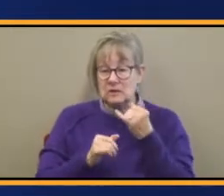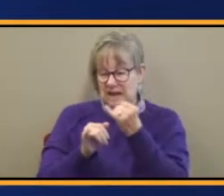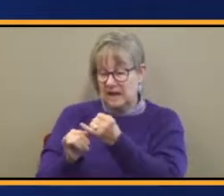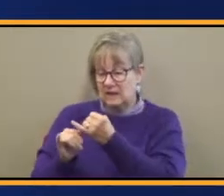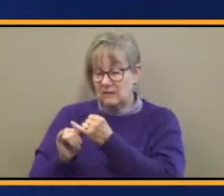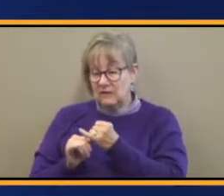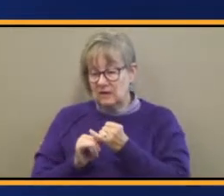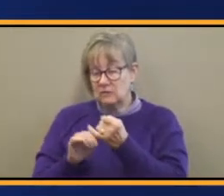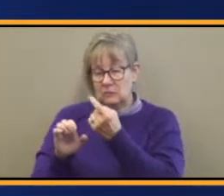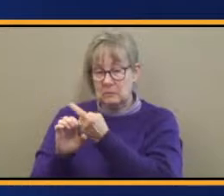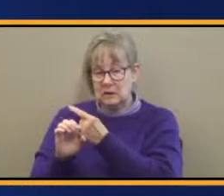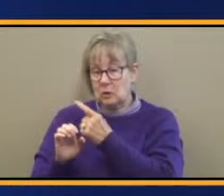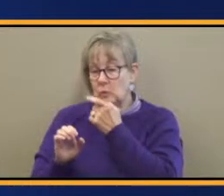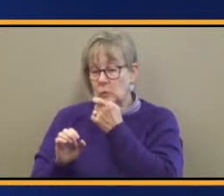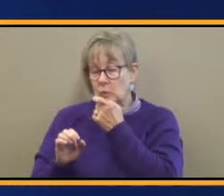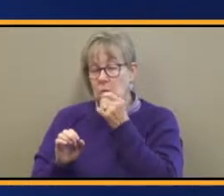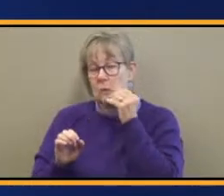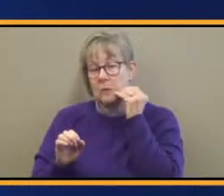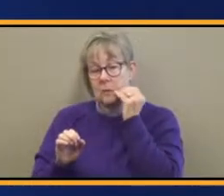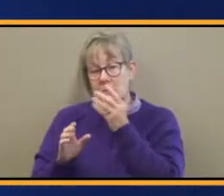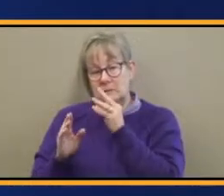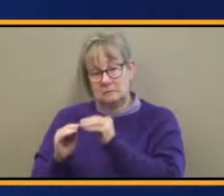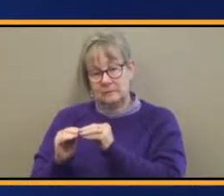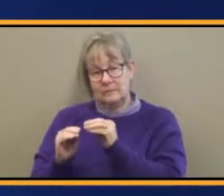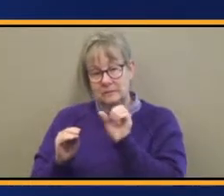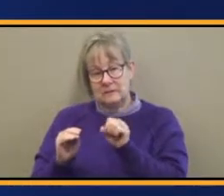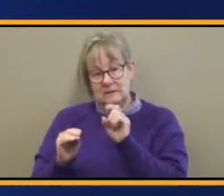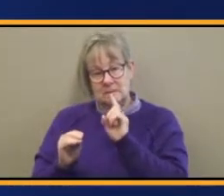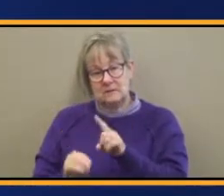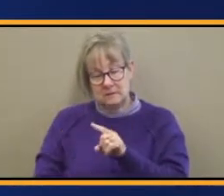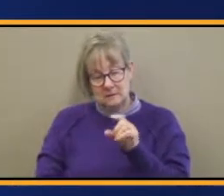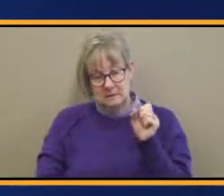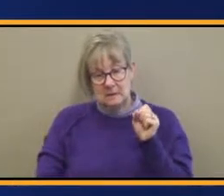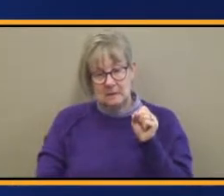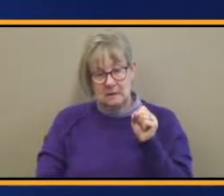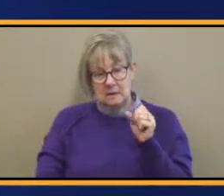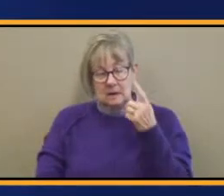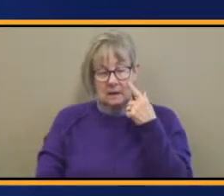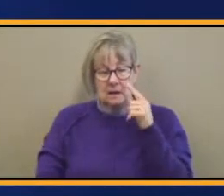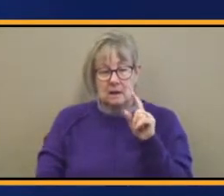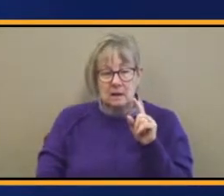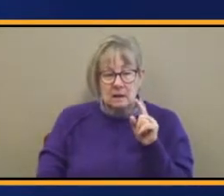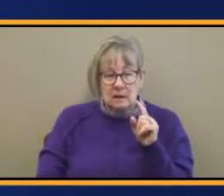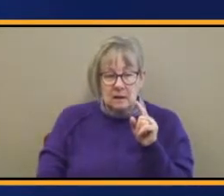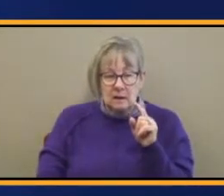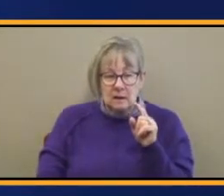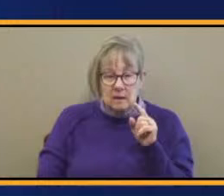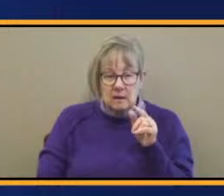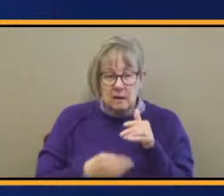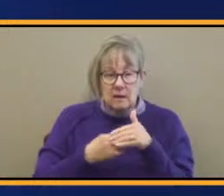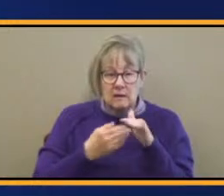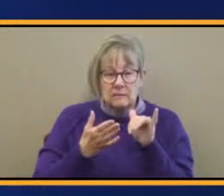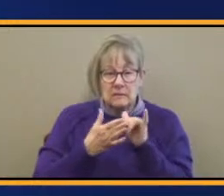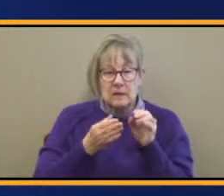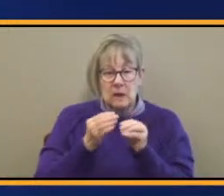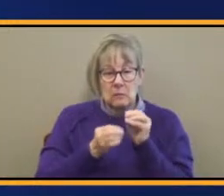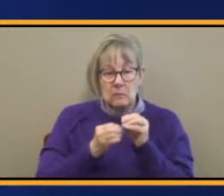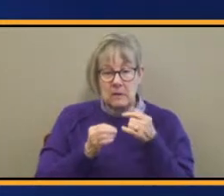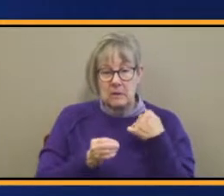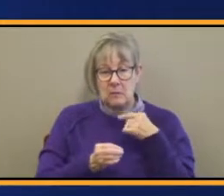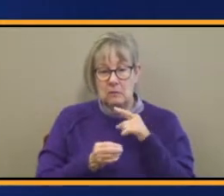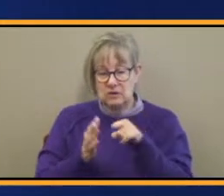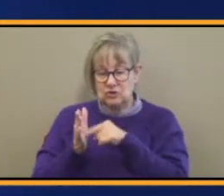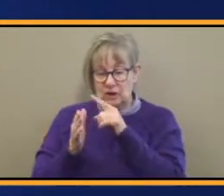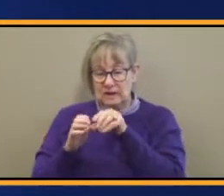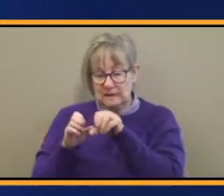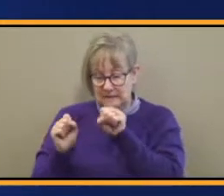on, or who's off. So yeah, absolutely. Okay. Yeah, and for after that repair, we check back in the